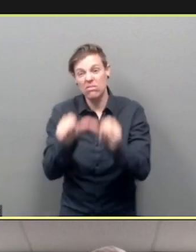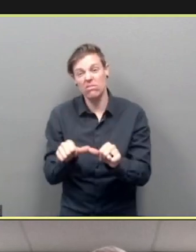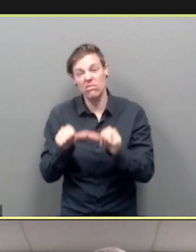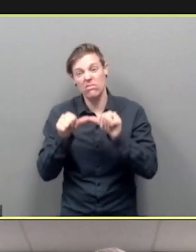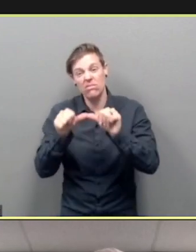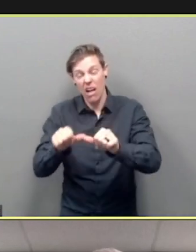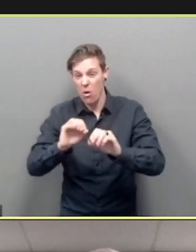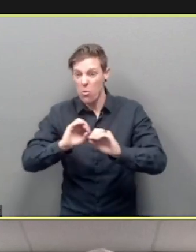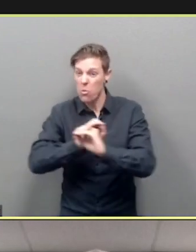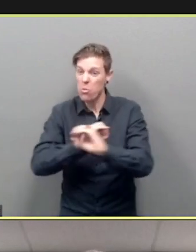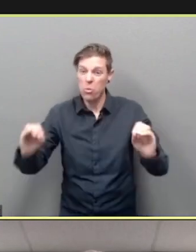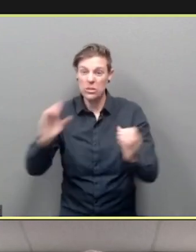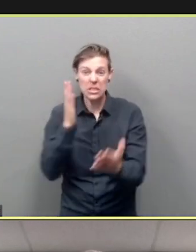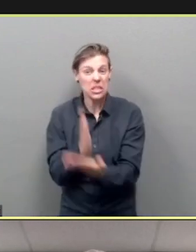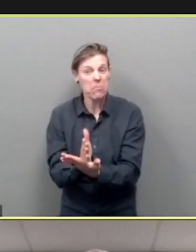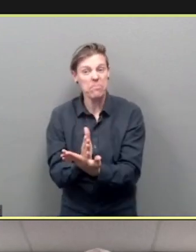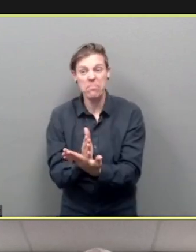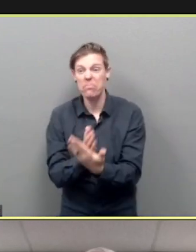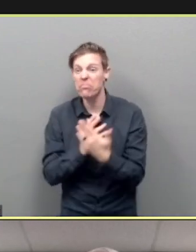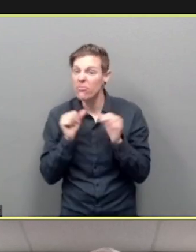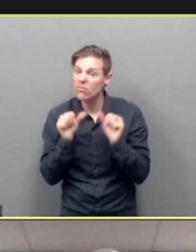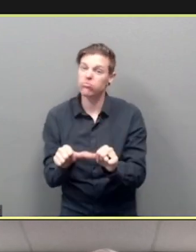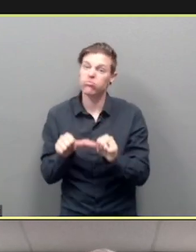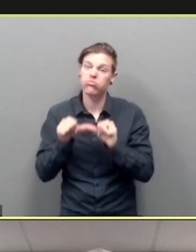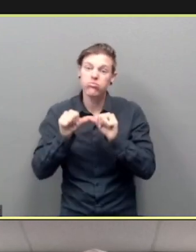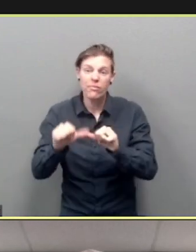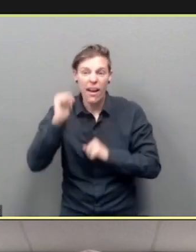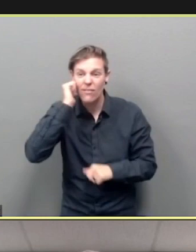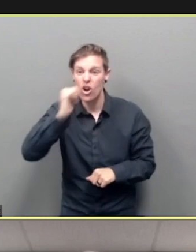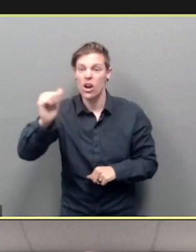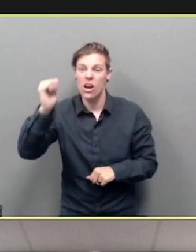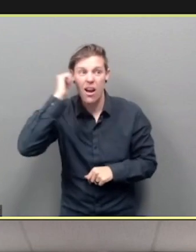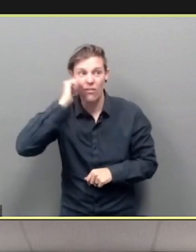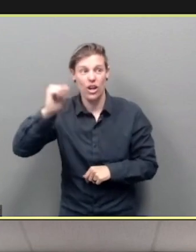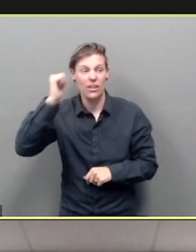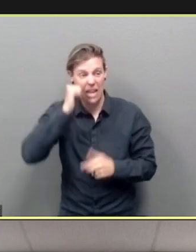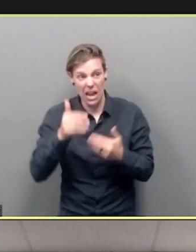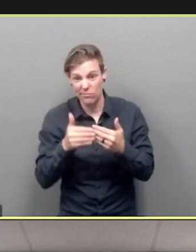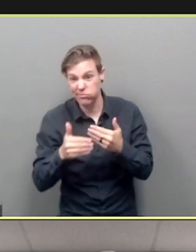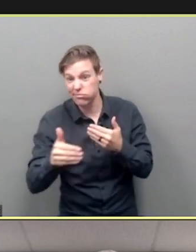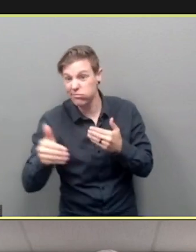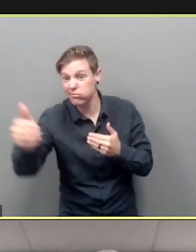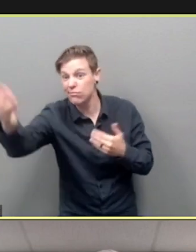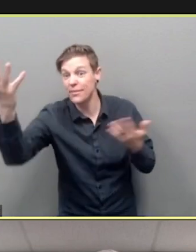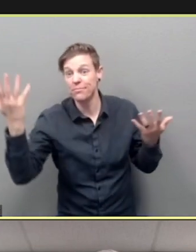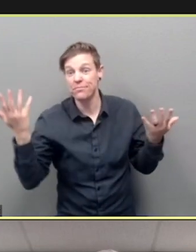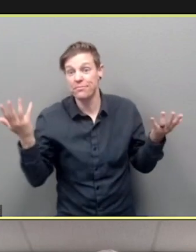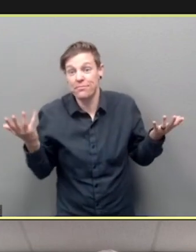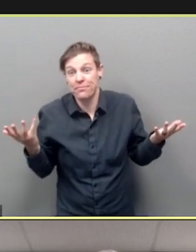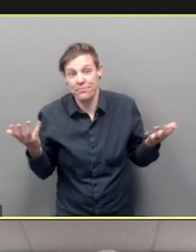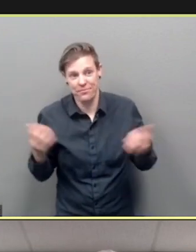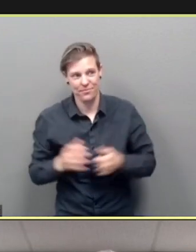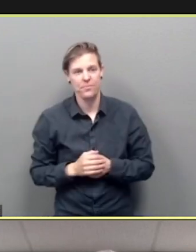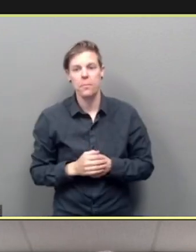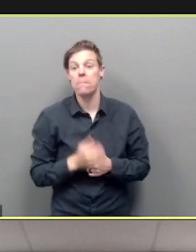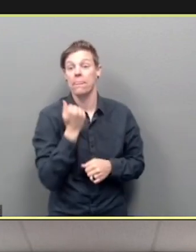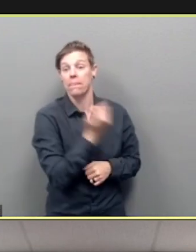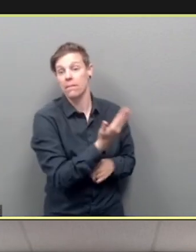in hospital settings today and for the past 18 months. Next slide.